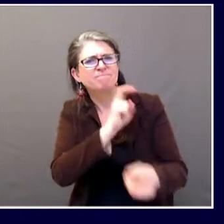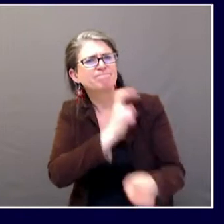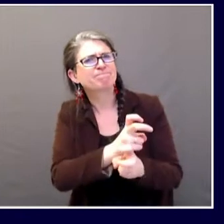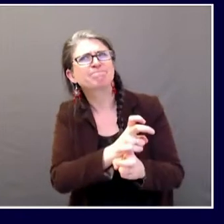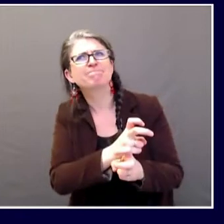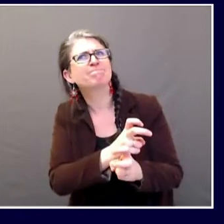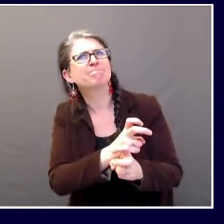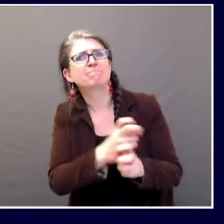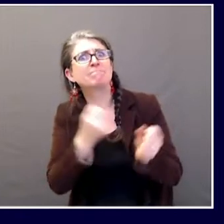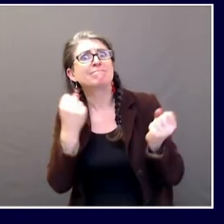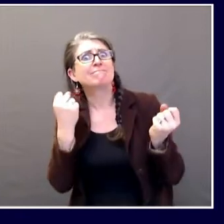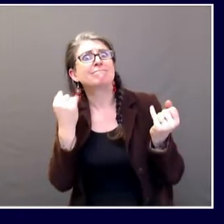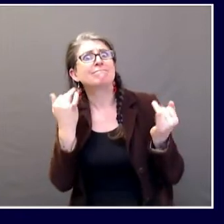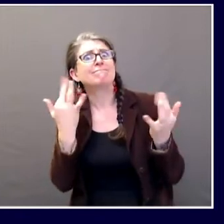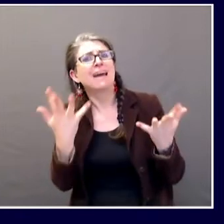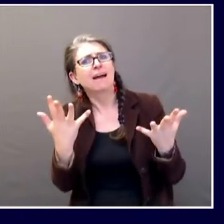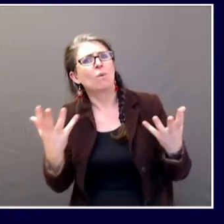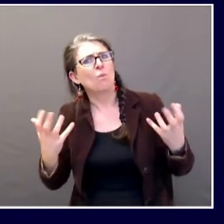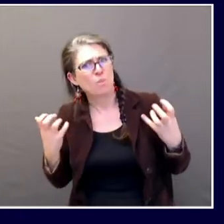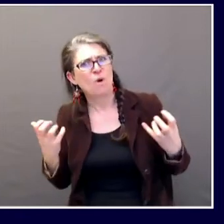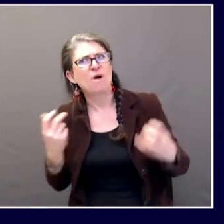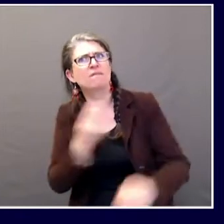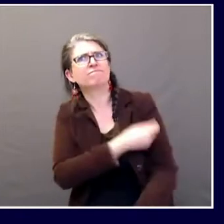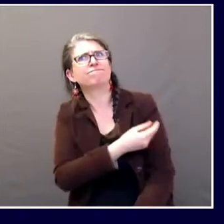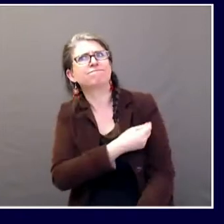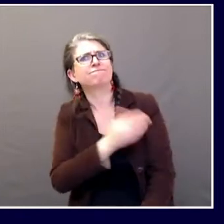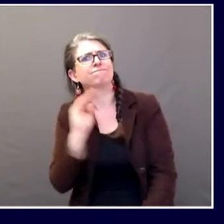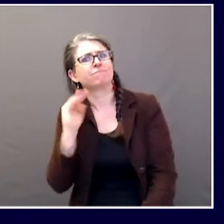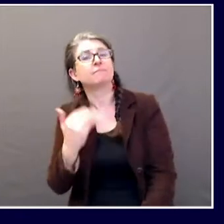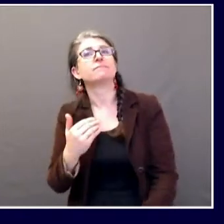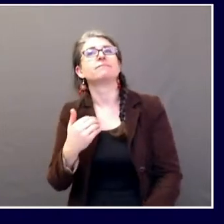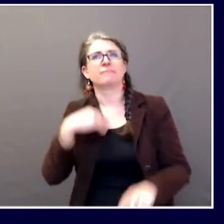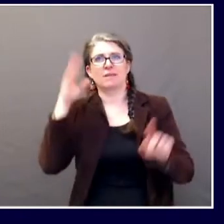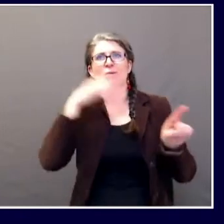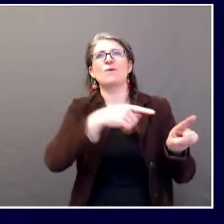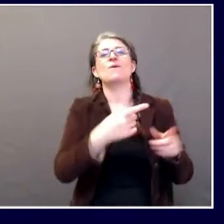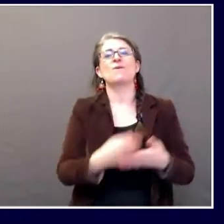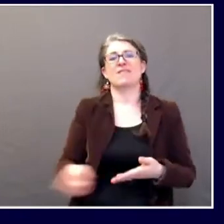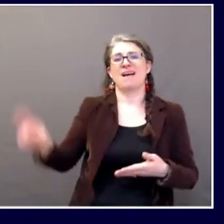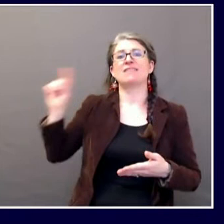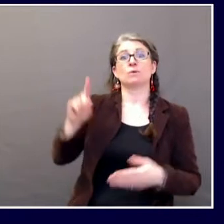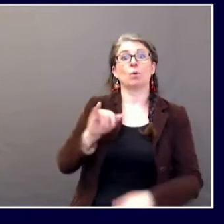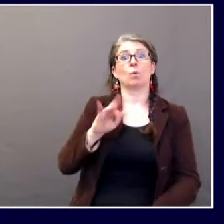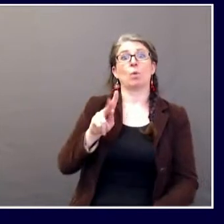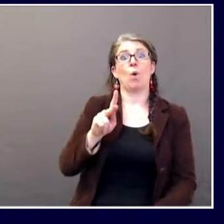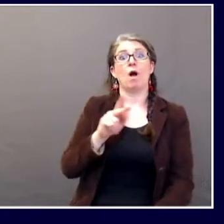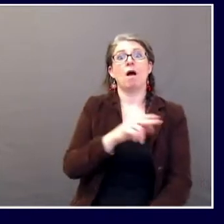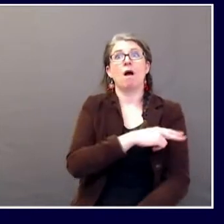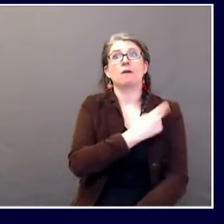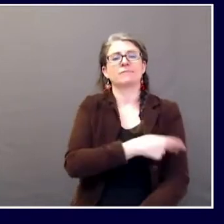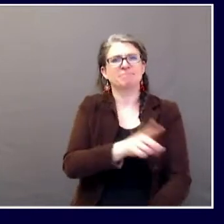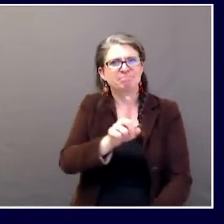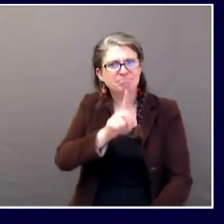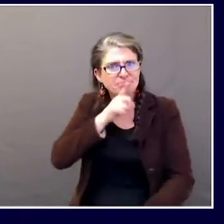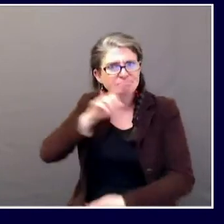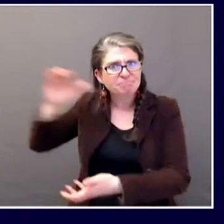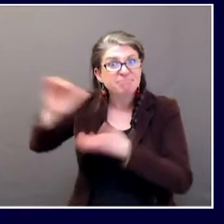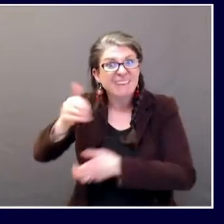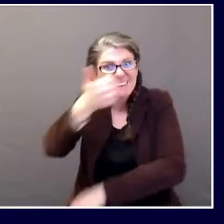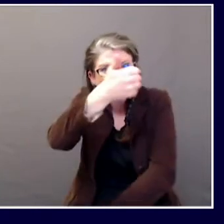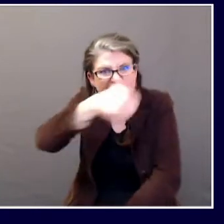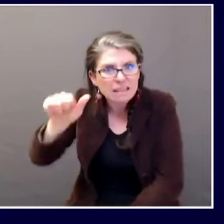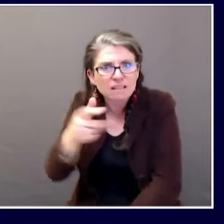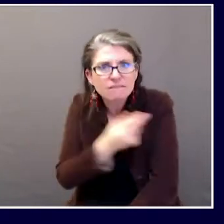But as we talked about last week, I think York Hospital did not receive any shipments last week of doses, but they did this